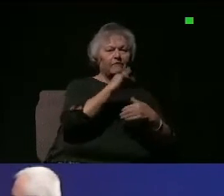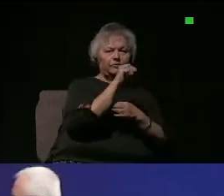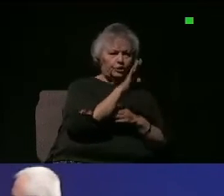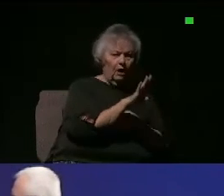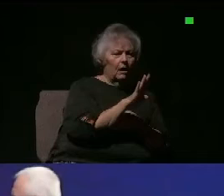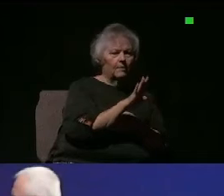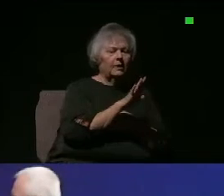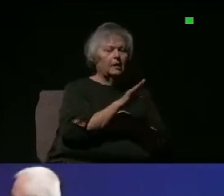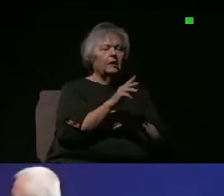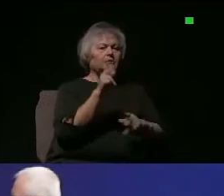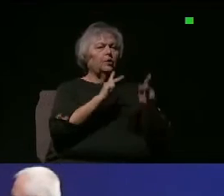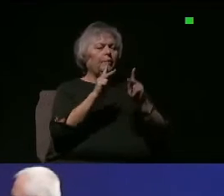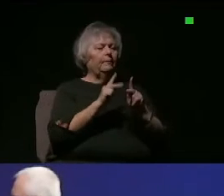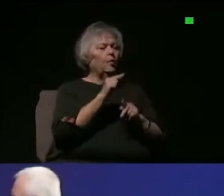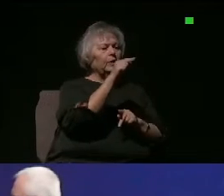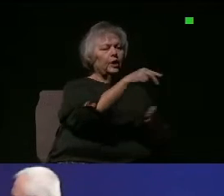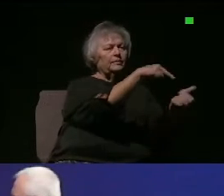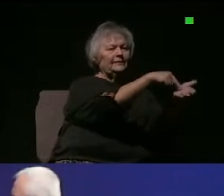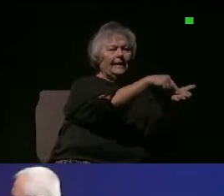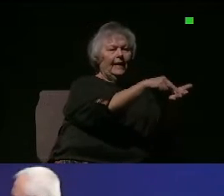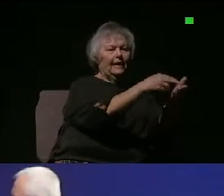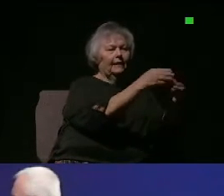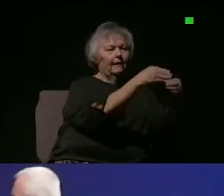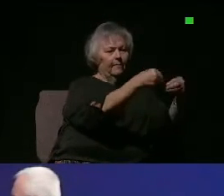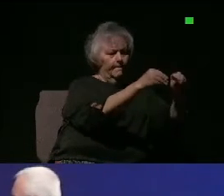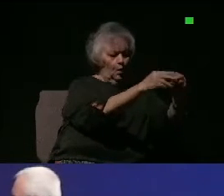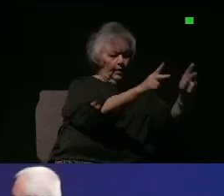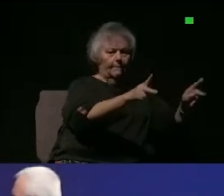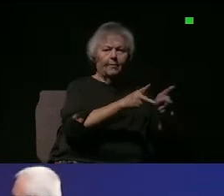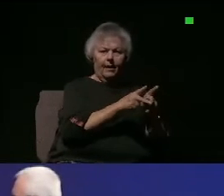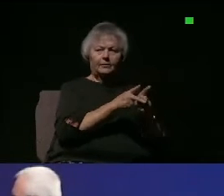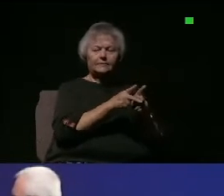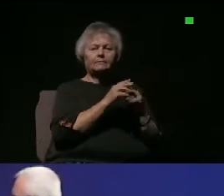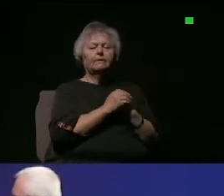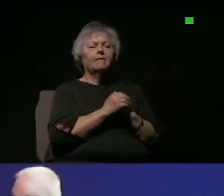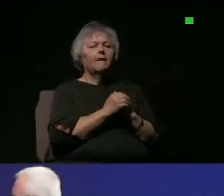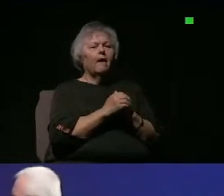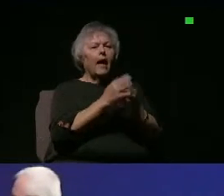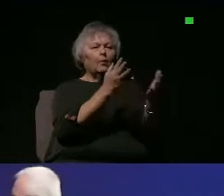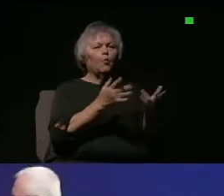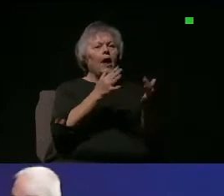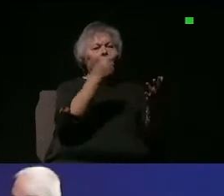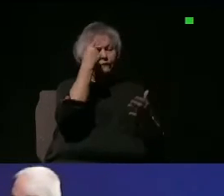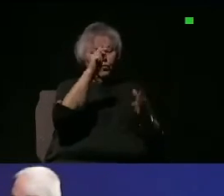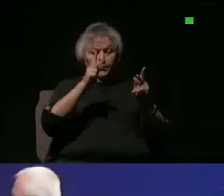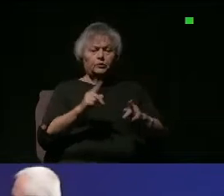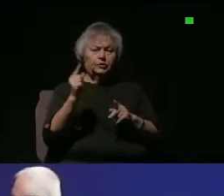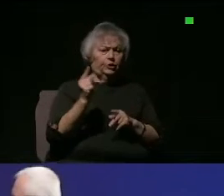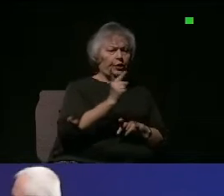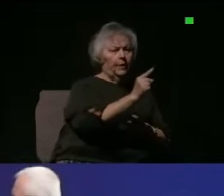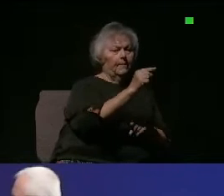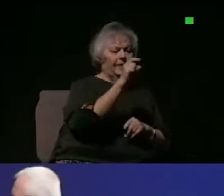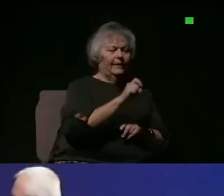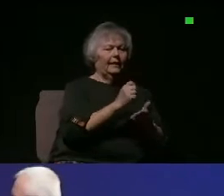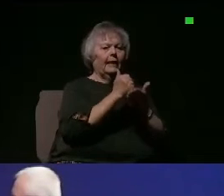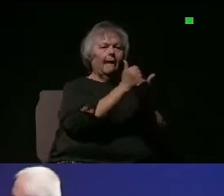give them the opportunity to provide for their family. Most of the people in the market were hired early in the day because they wanted to get a full